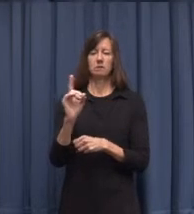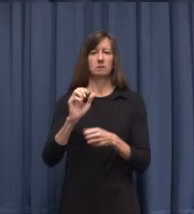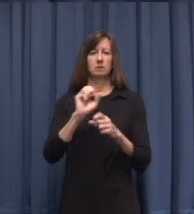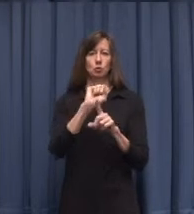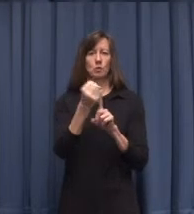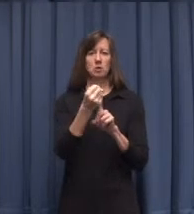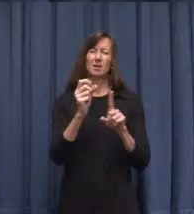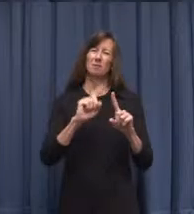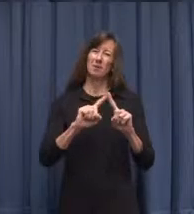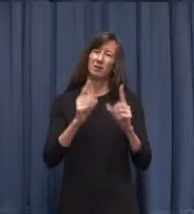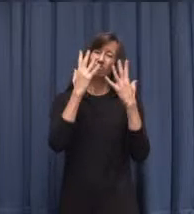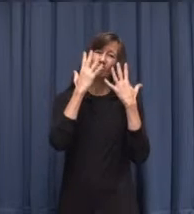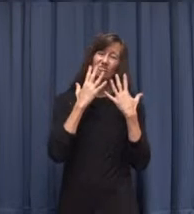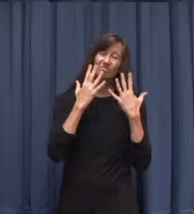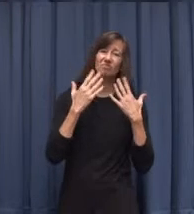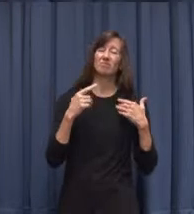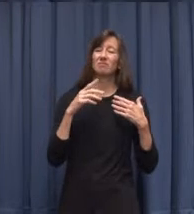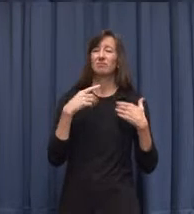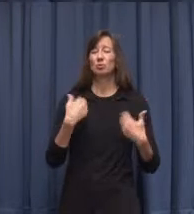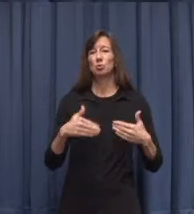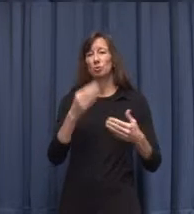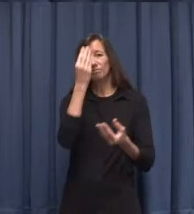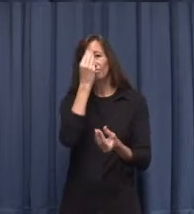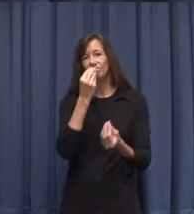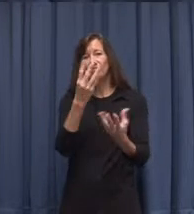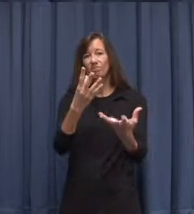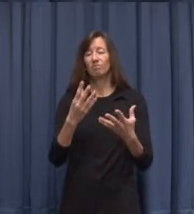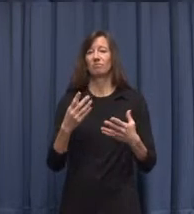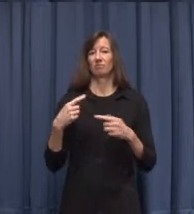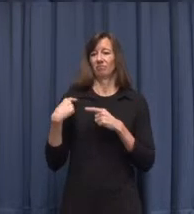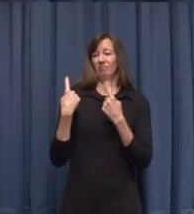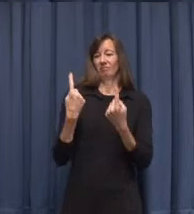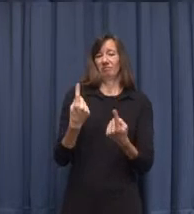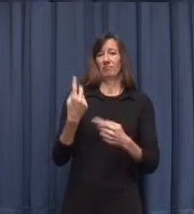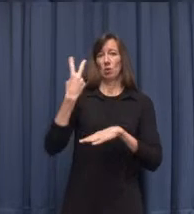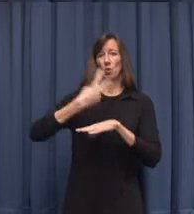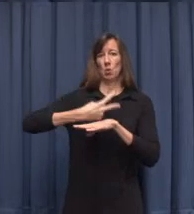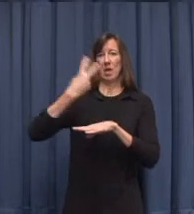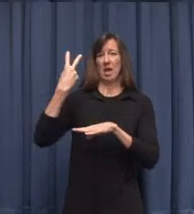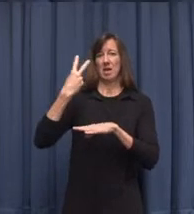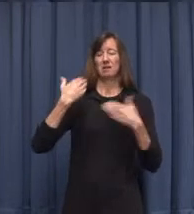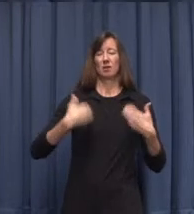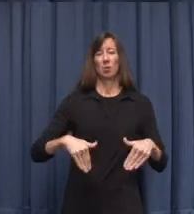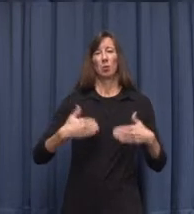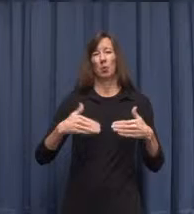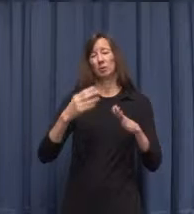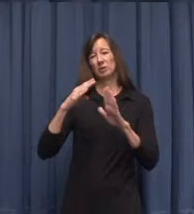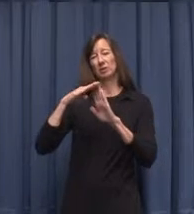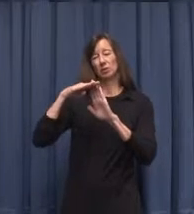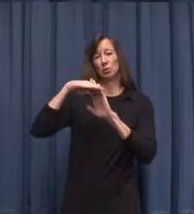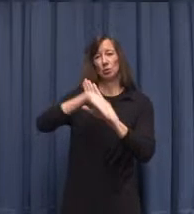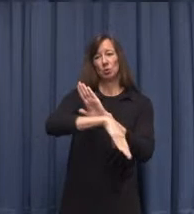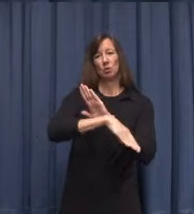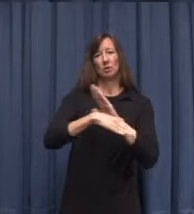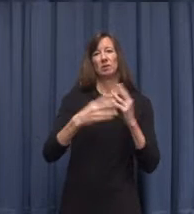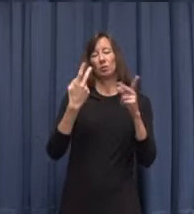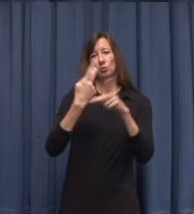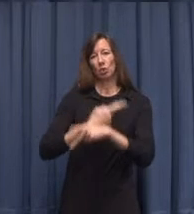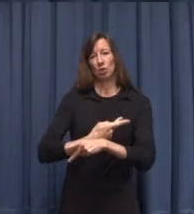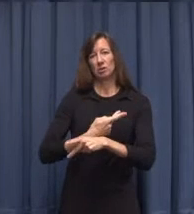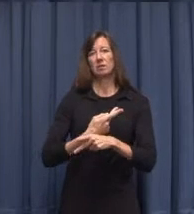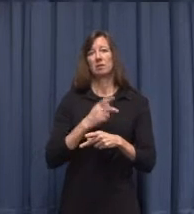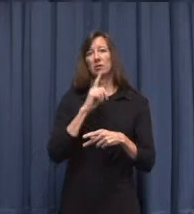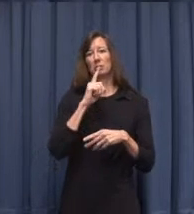last 48 hours since our last update. I think it's very clear now we are well into a second wave of COVID in